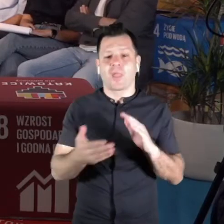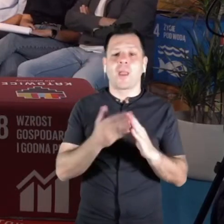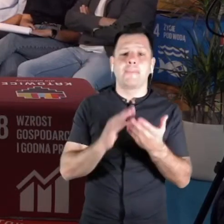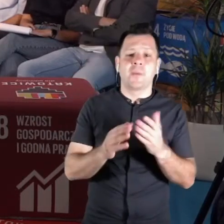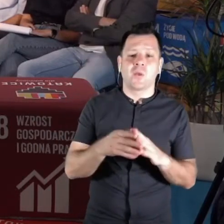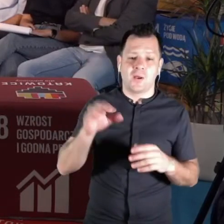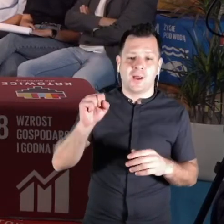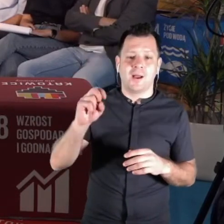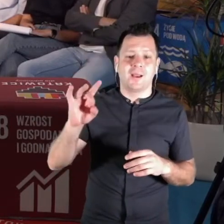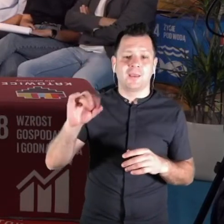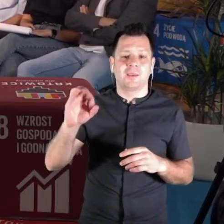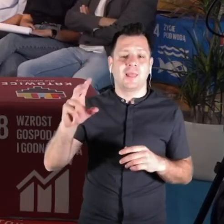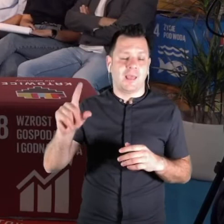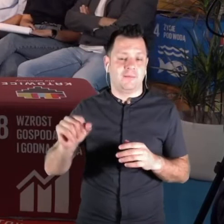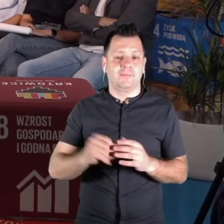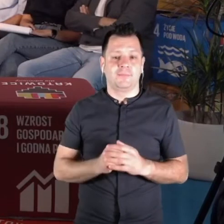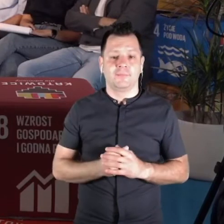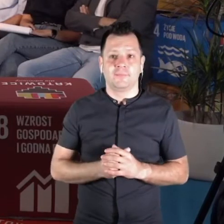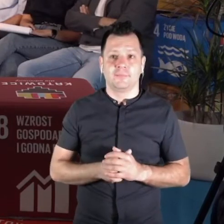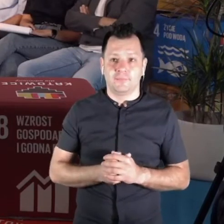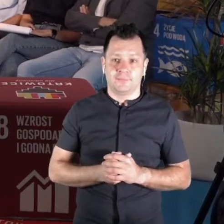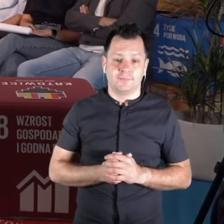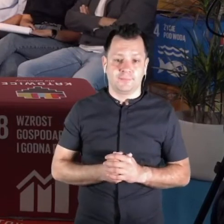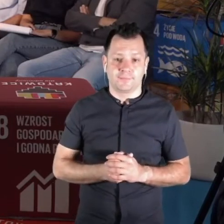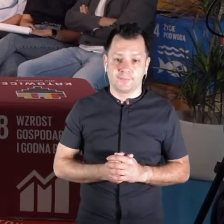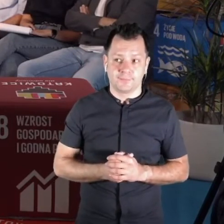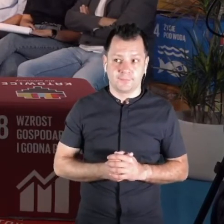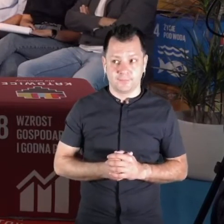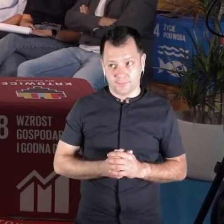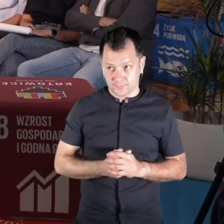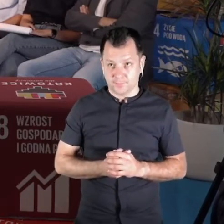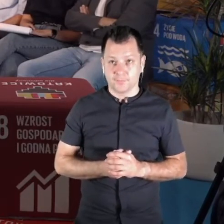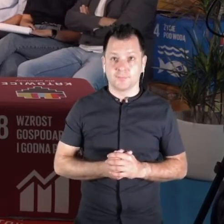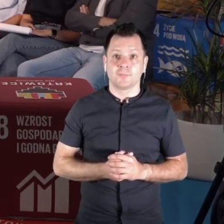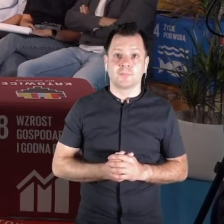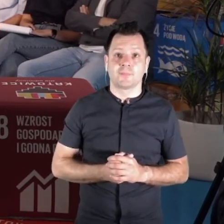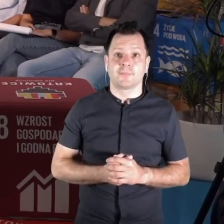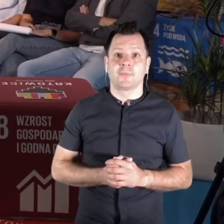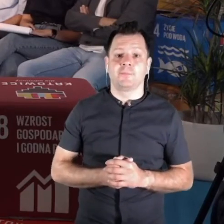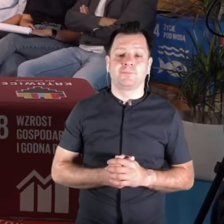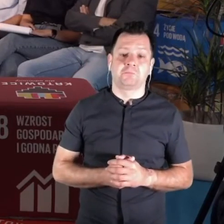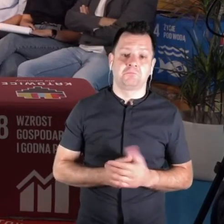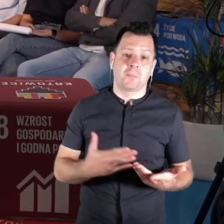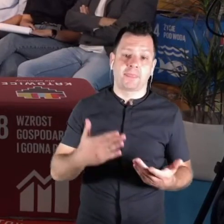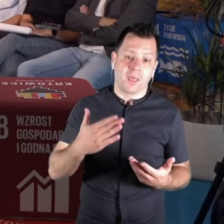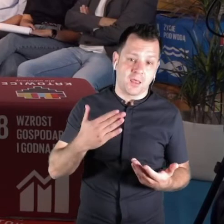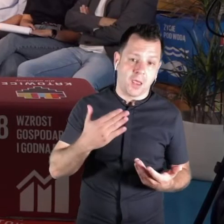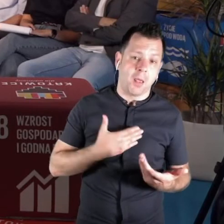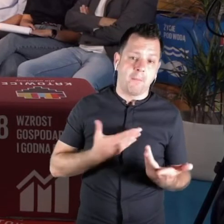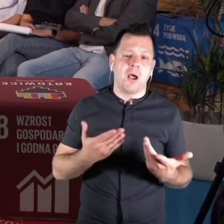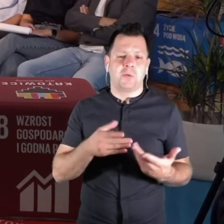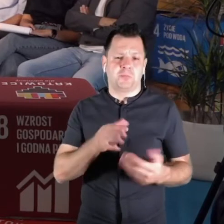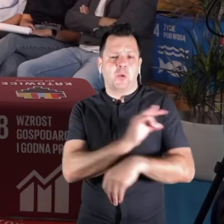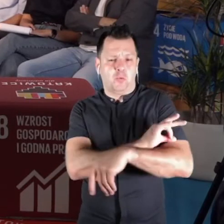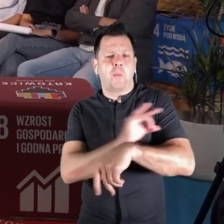area. So we have some projects that we